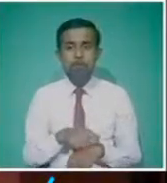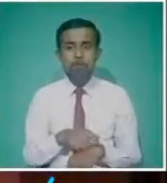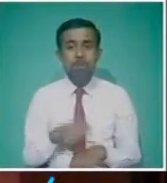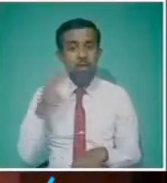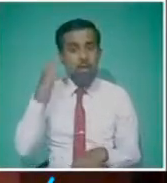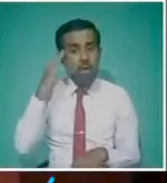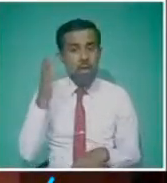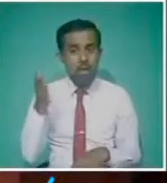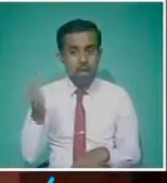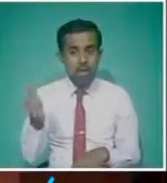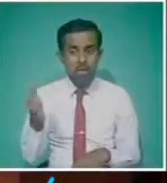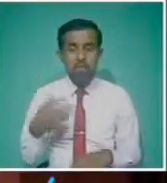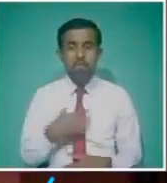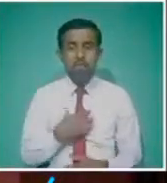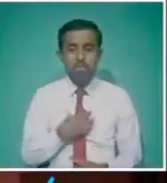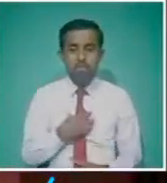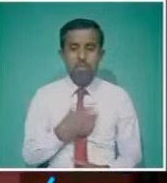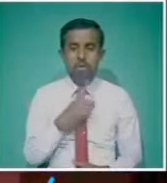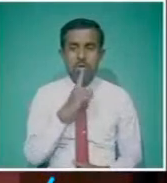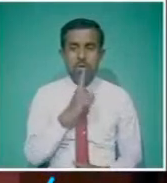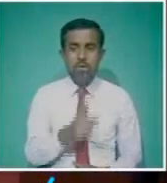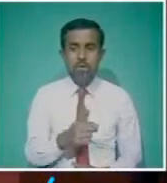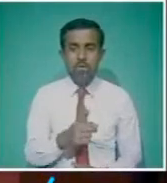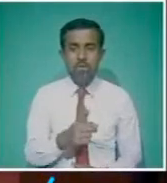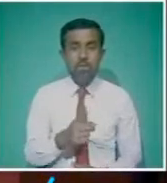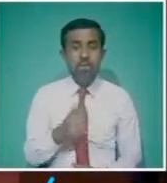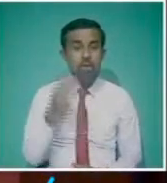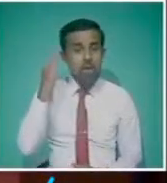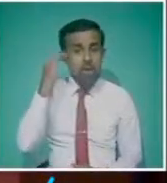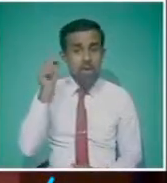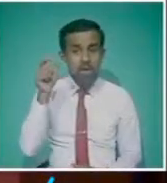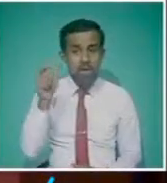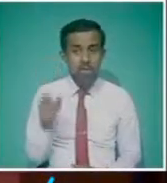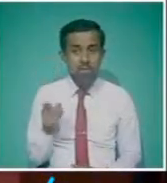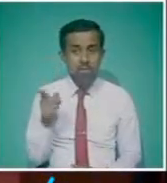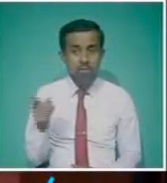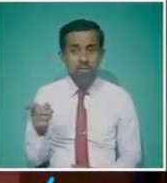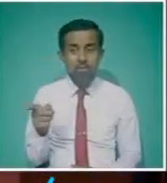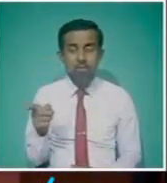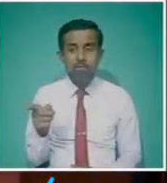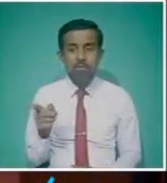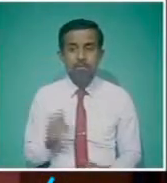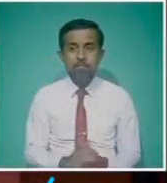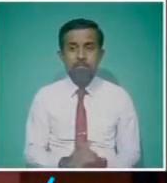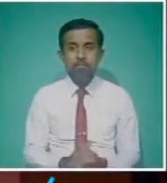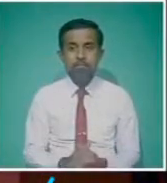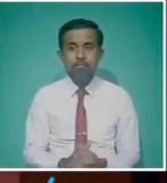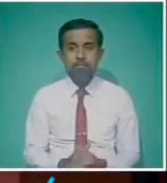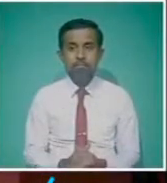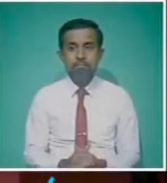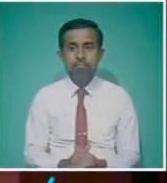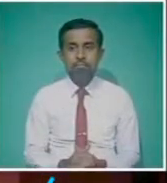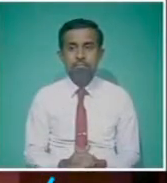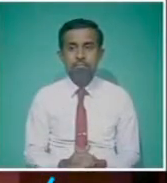Queen, a reflection of the adoration and respect she